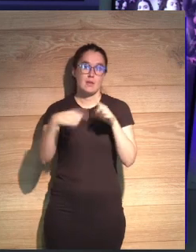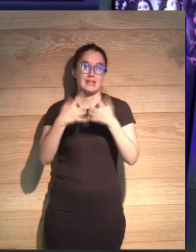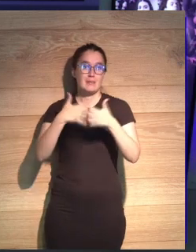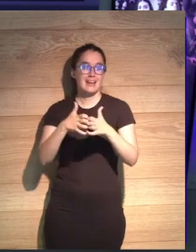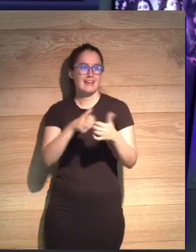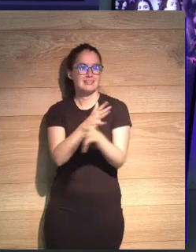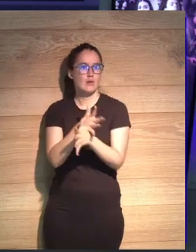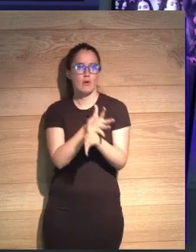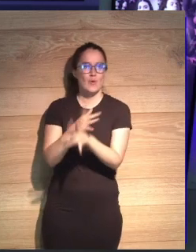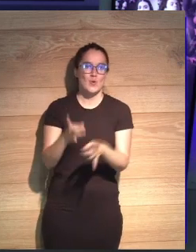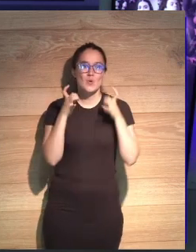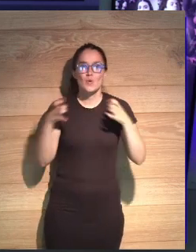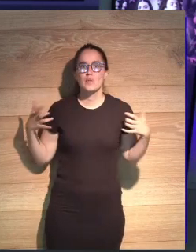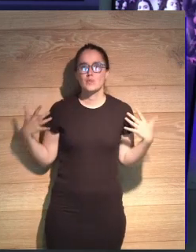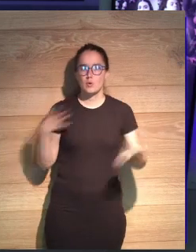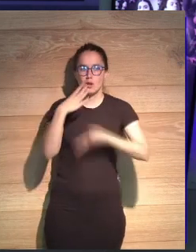games.